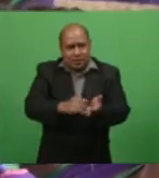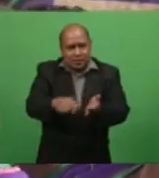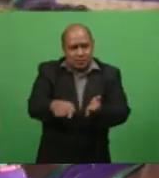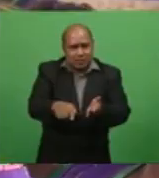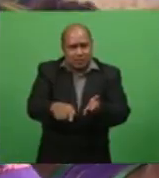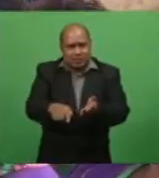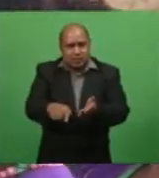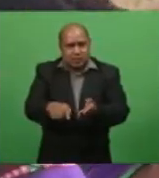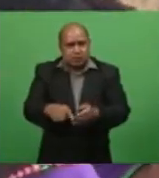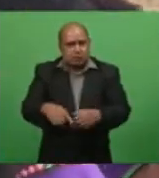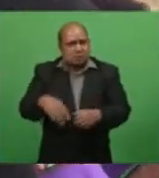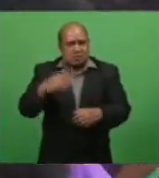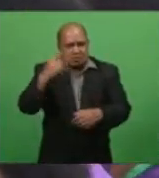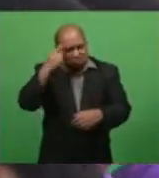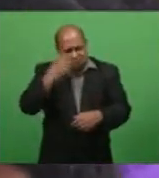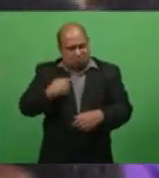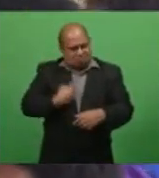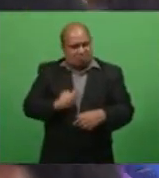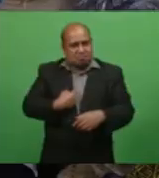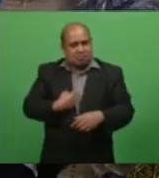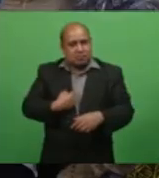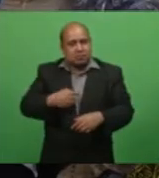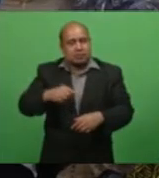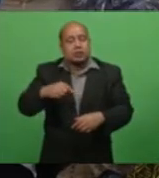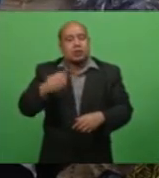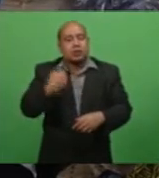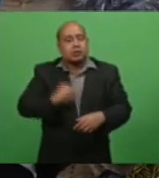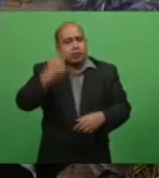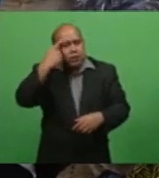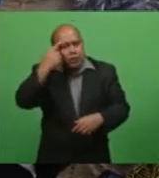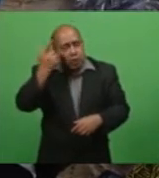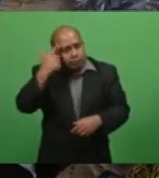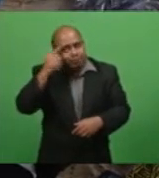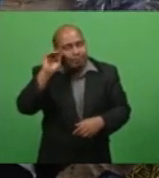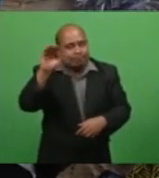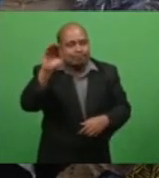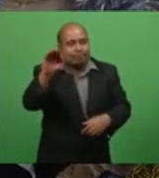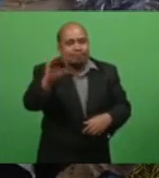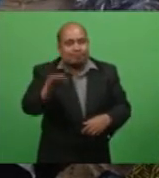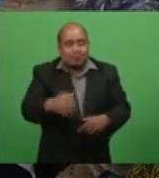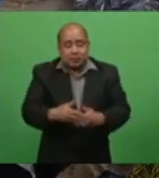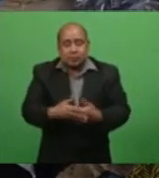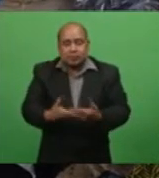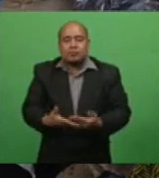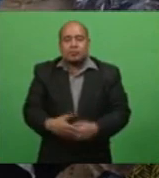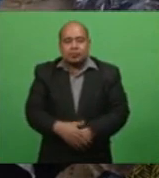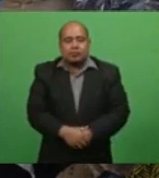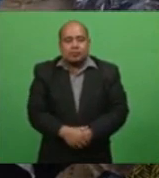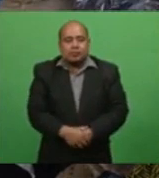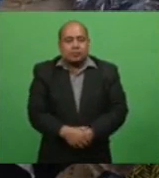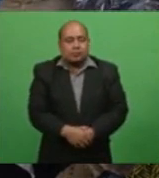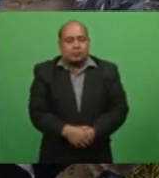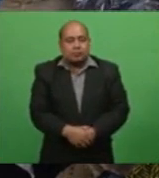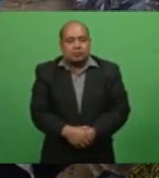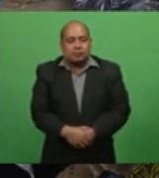for themselves, but doing so to gift the next generation of Fijians a better country.